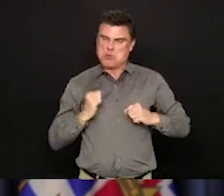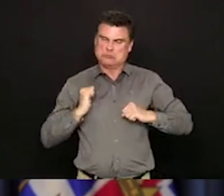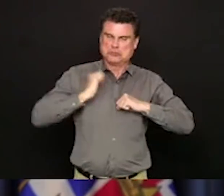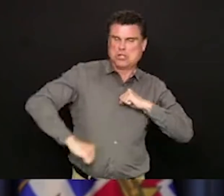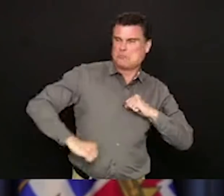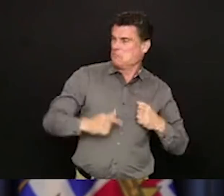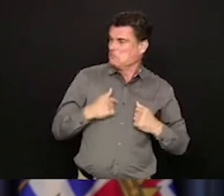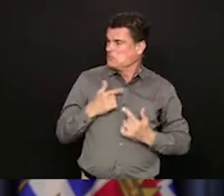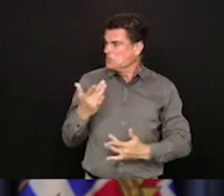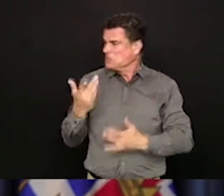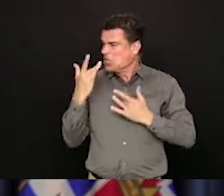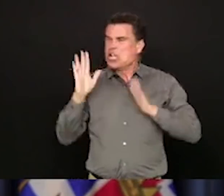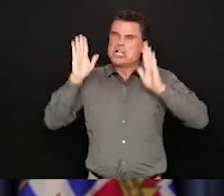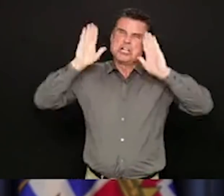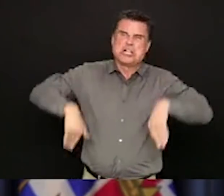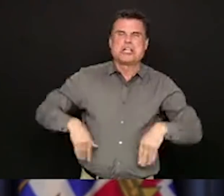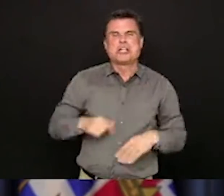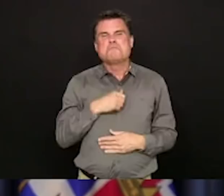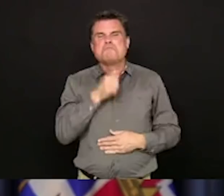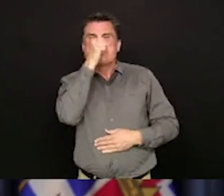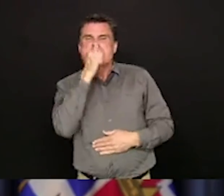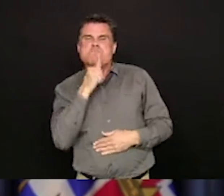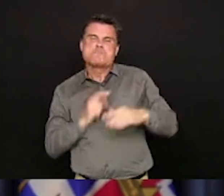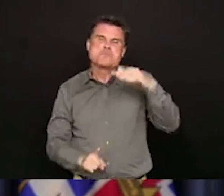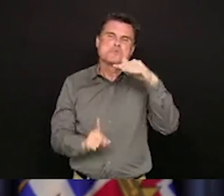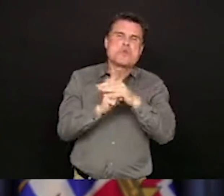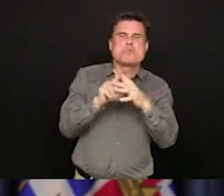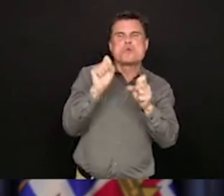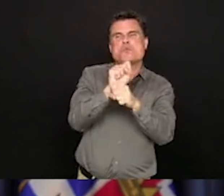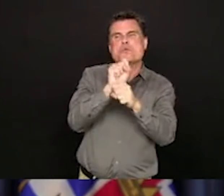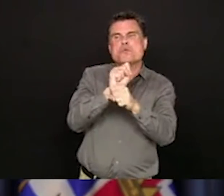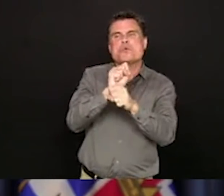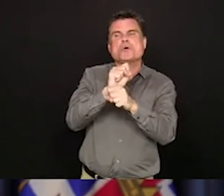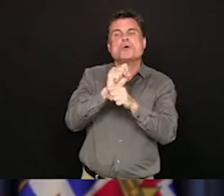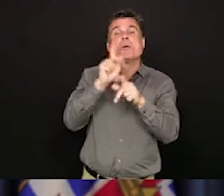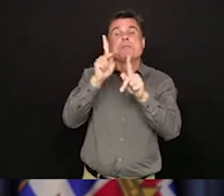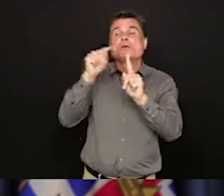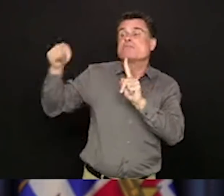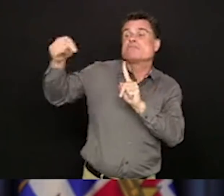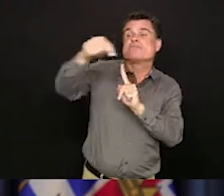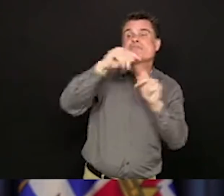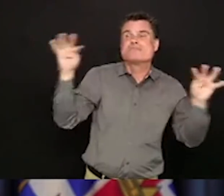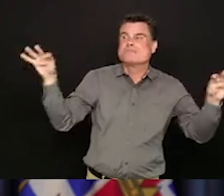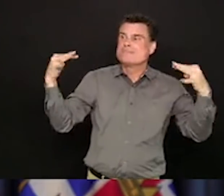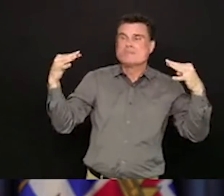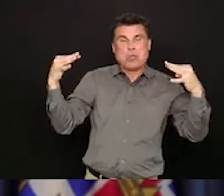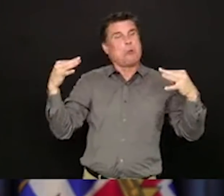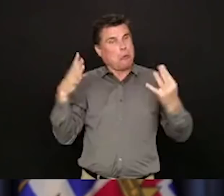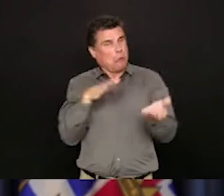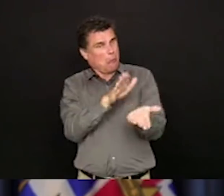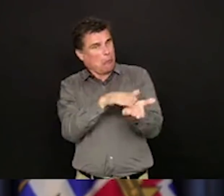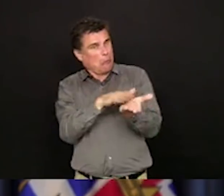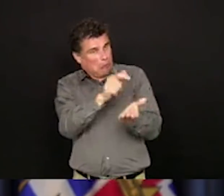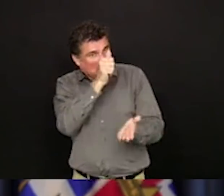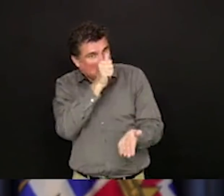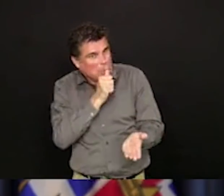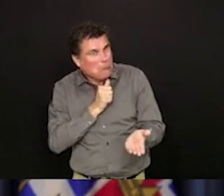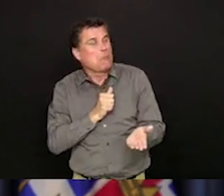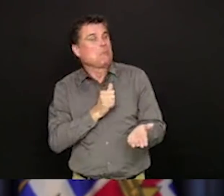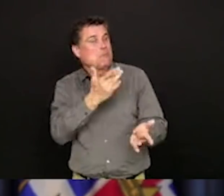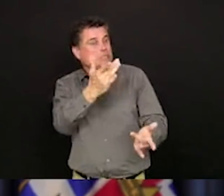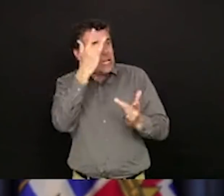is the responsibility of both employers and employees. That's something we have to continue to work on, but we have to especially have that happen